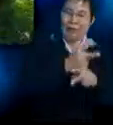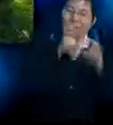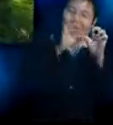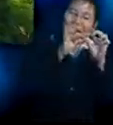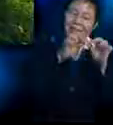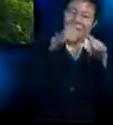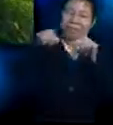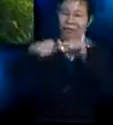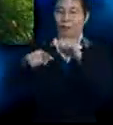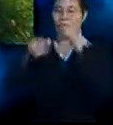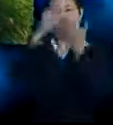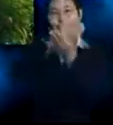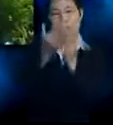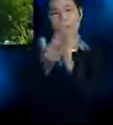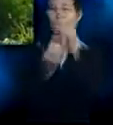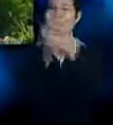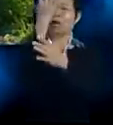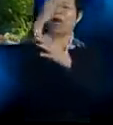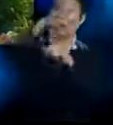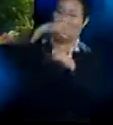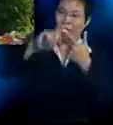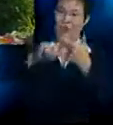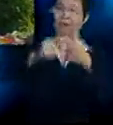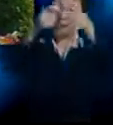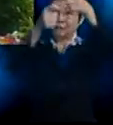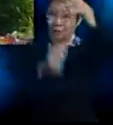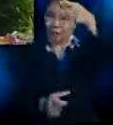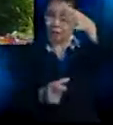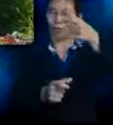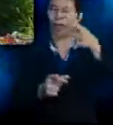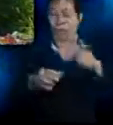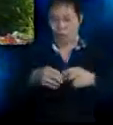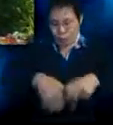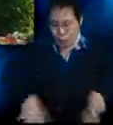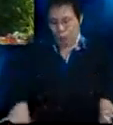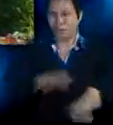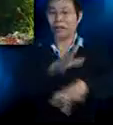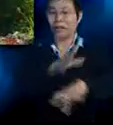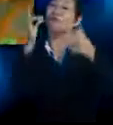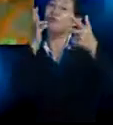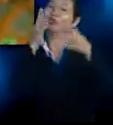in different parts of the plant, such as the leaves, stem, roots, and fruits.